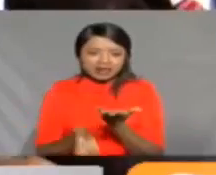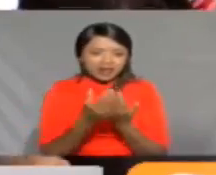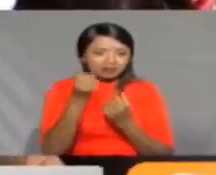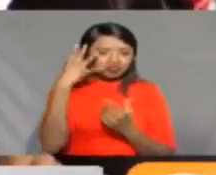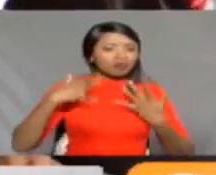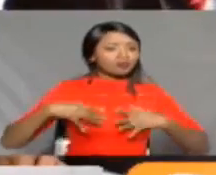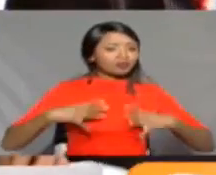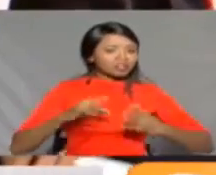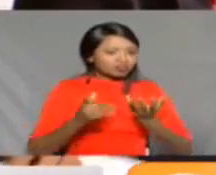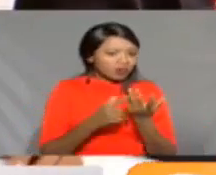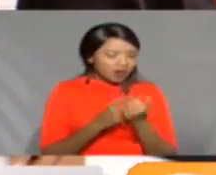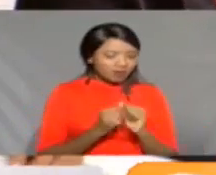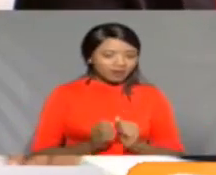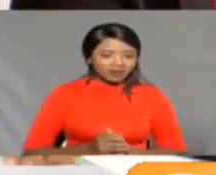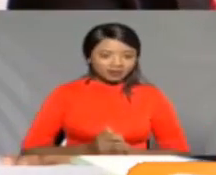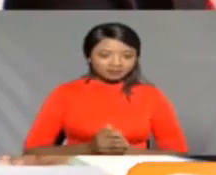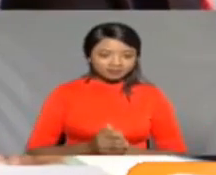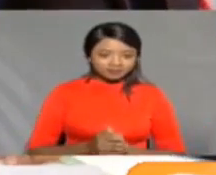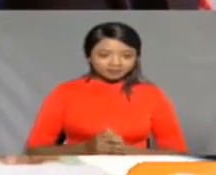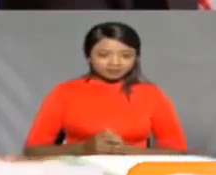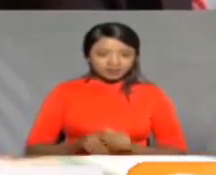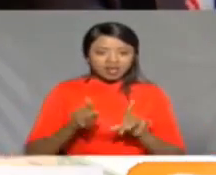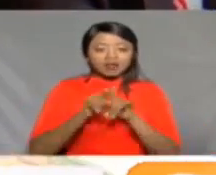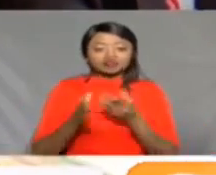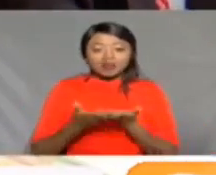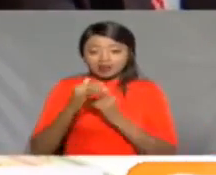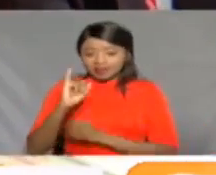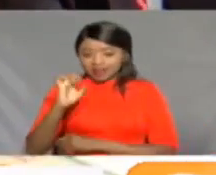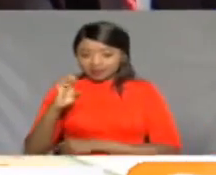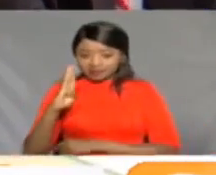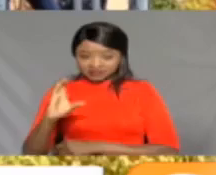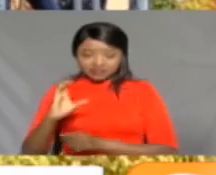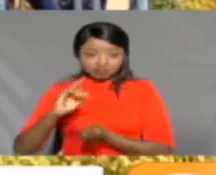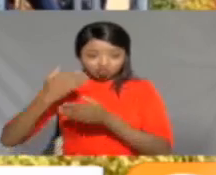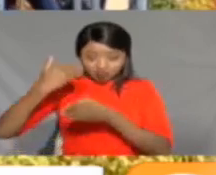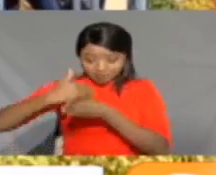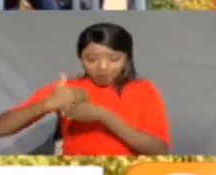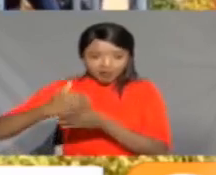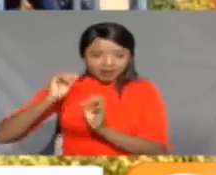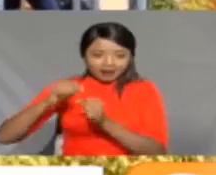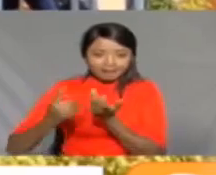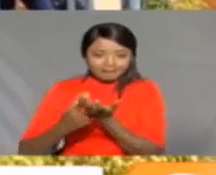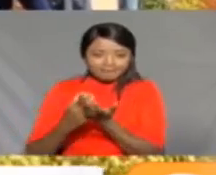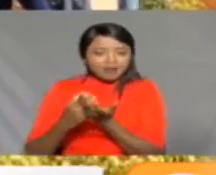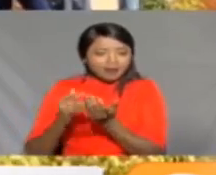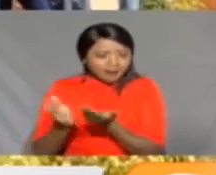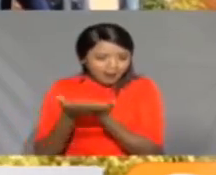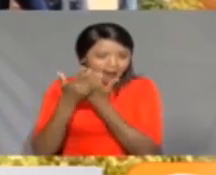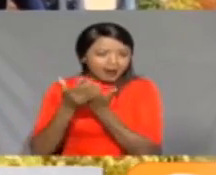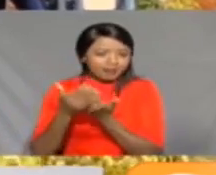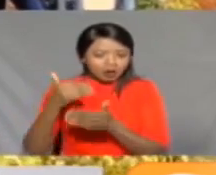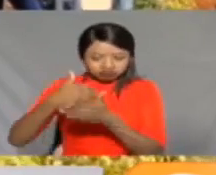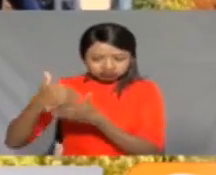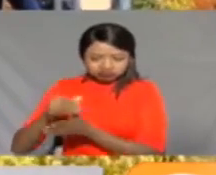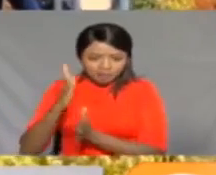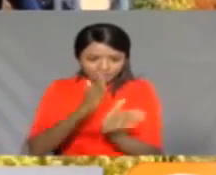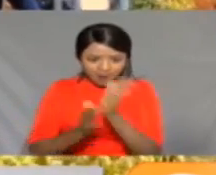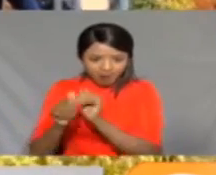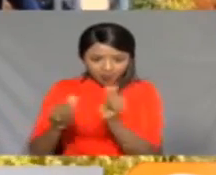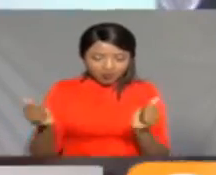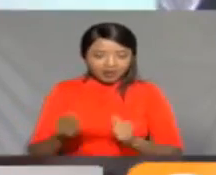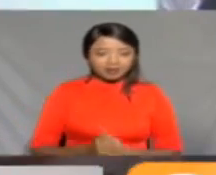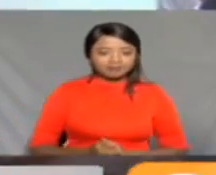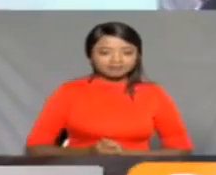the boundaries review exercise by the IEBC. But most importantly, the census is an election before the official general